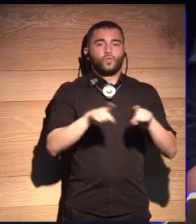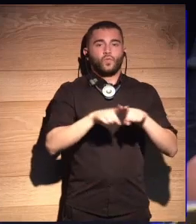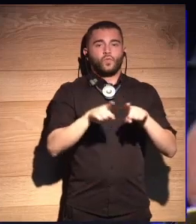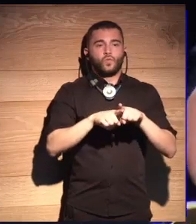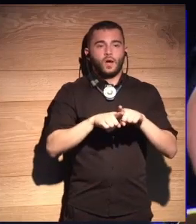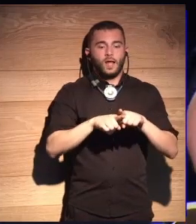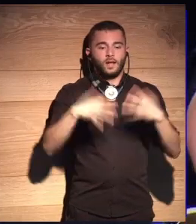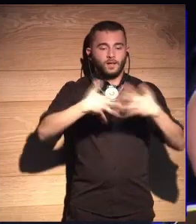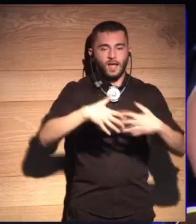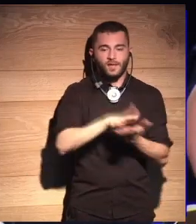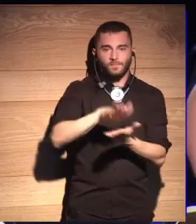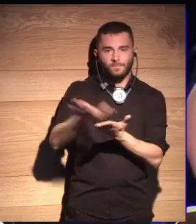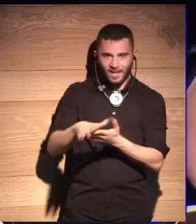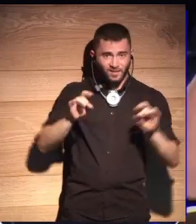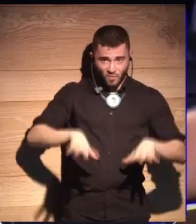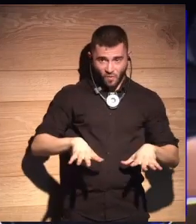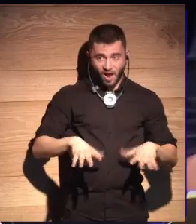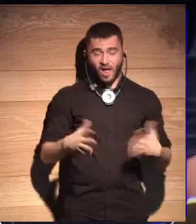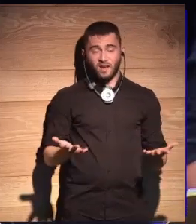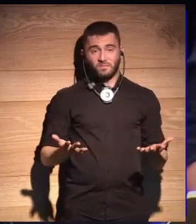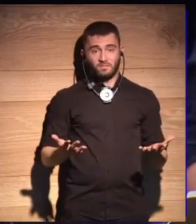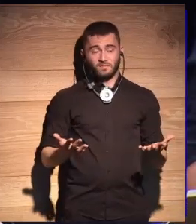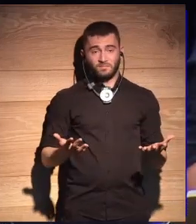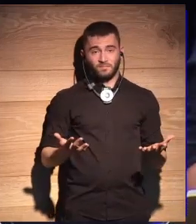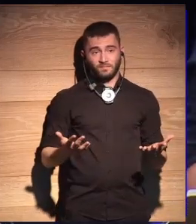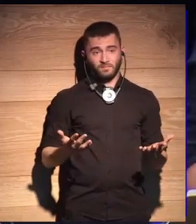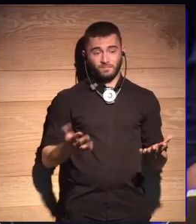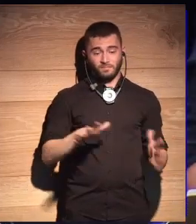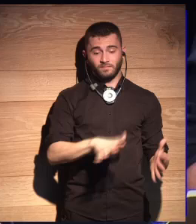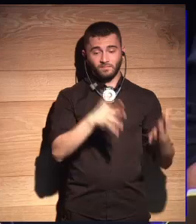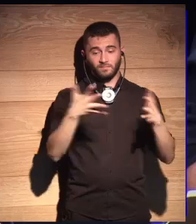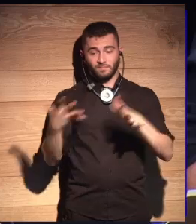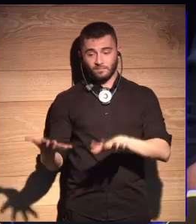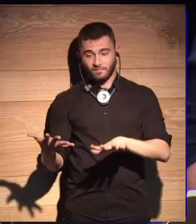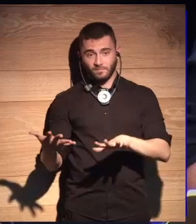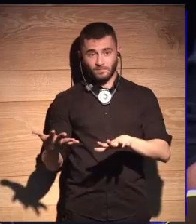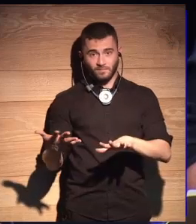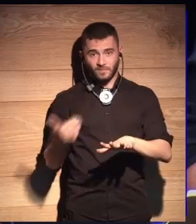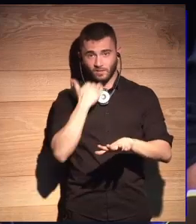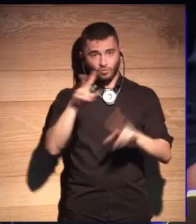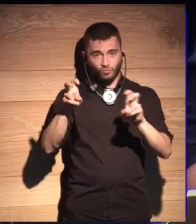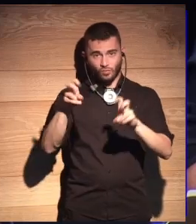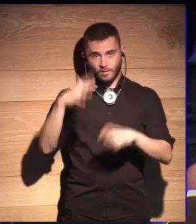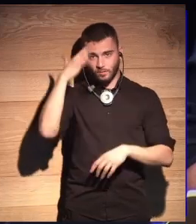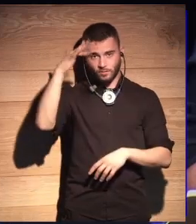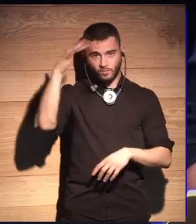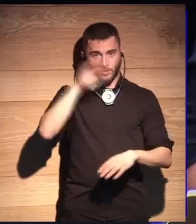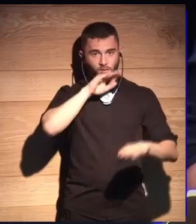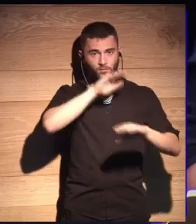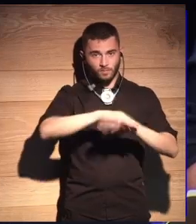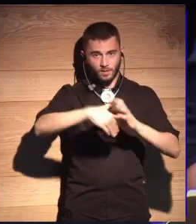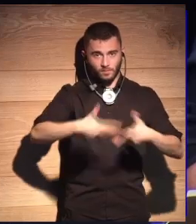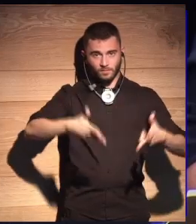birth to a kind of new enlightenment and a deliver on the dreams of liberal democracy. And I